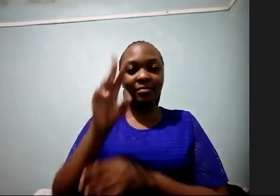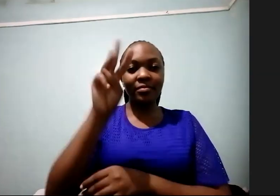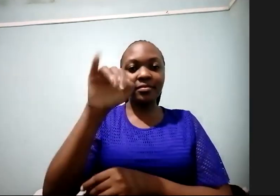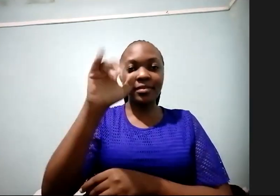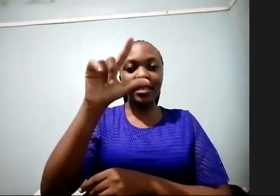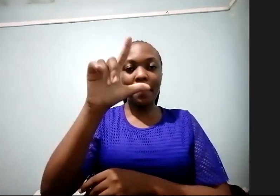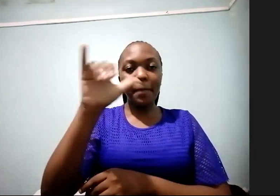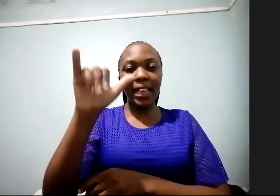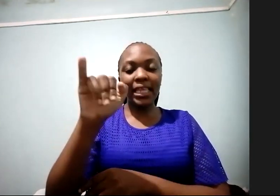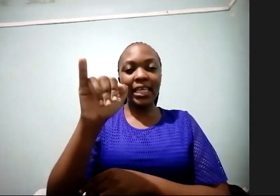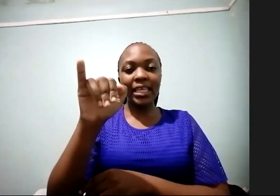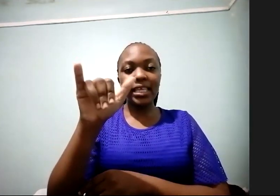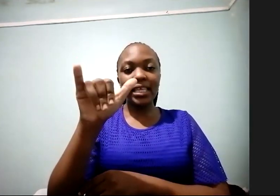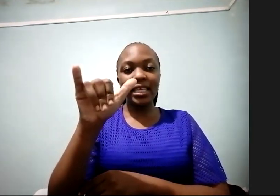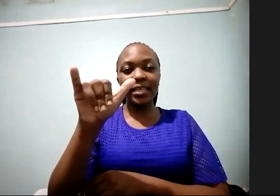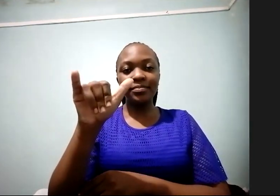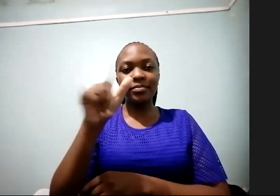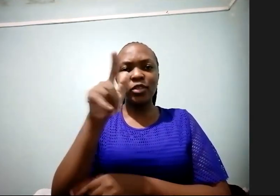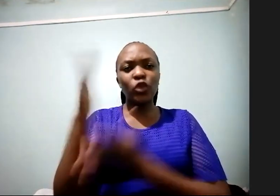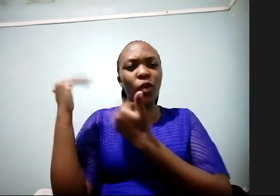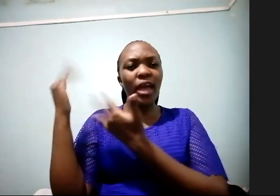what are your expectations from today's class? What do